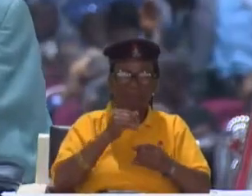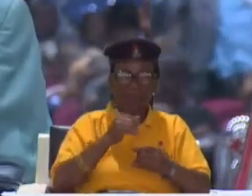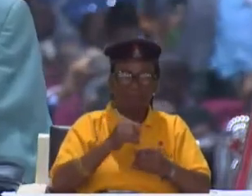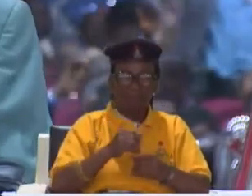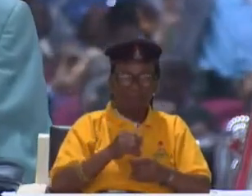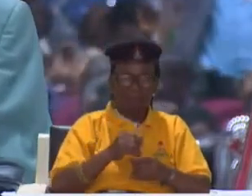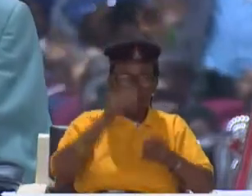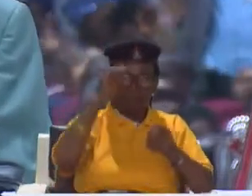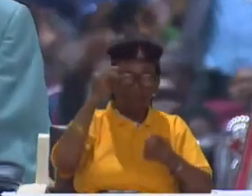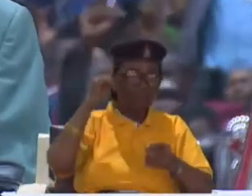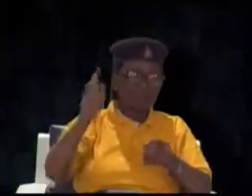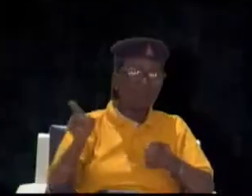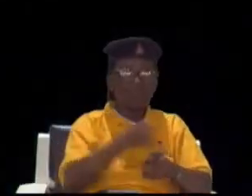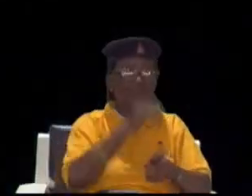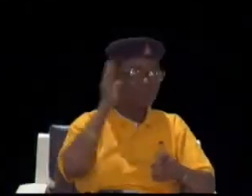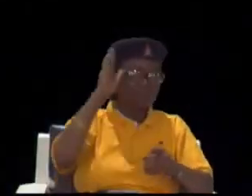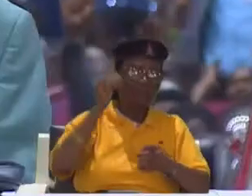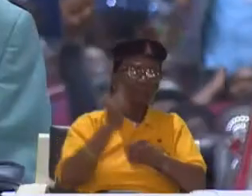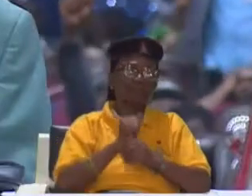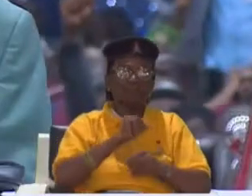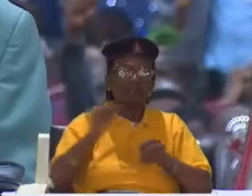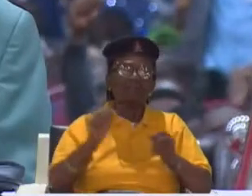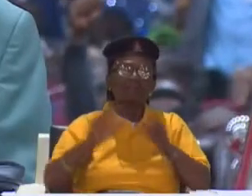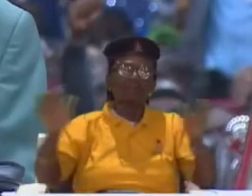a bigger